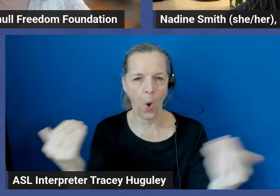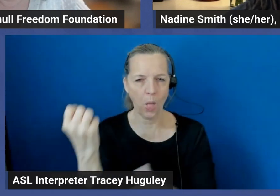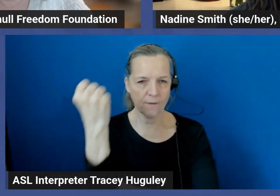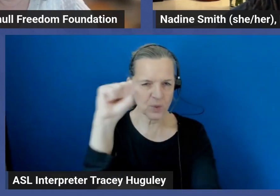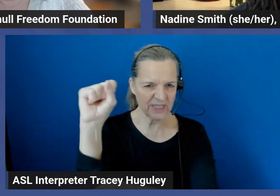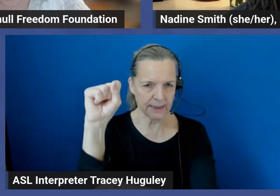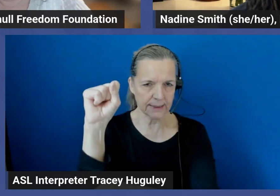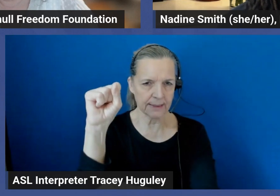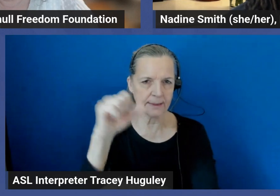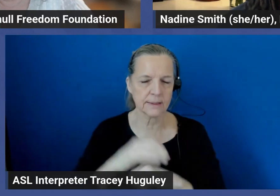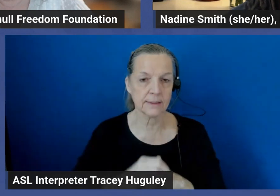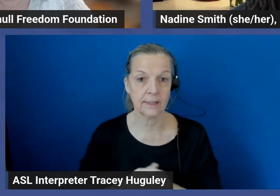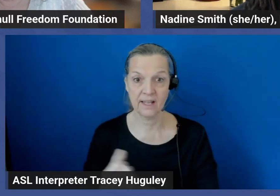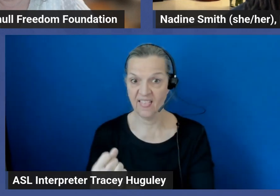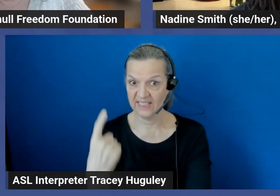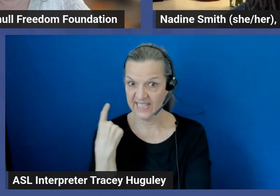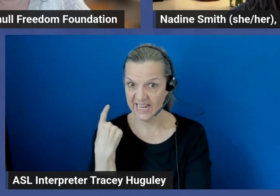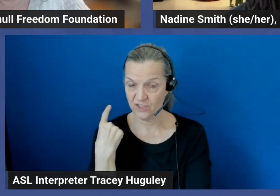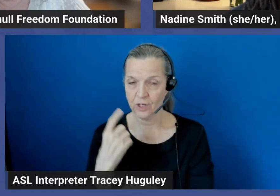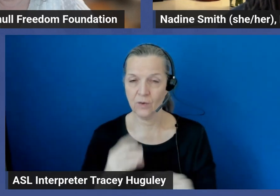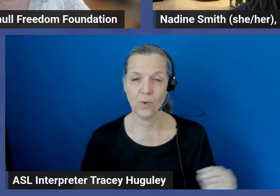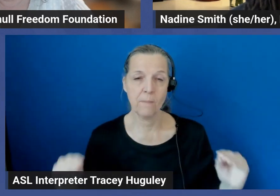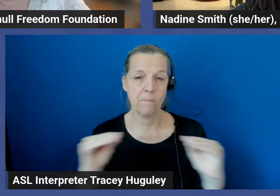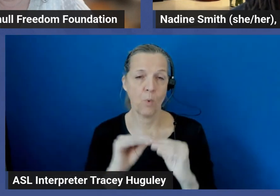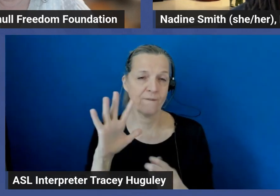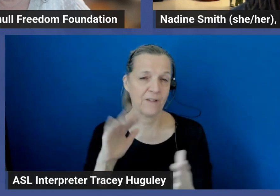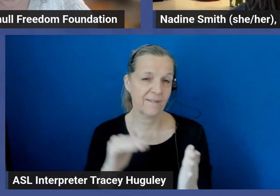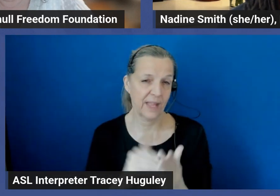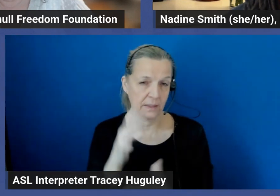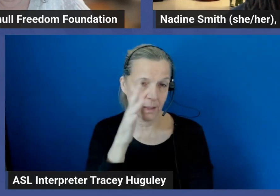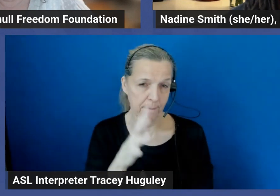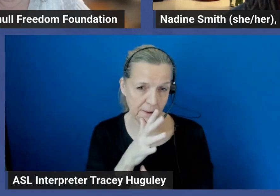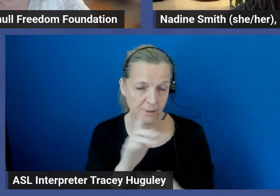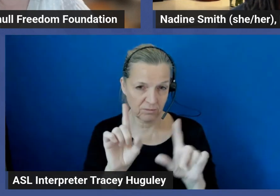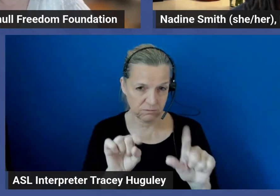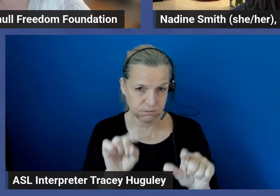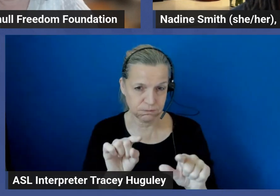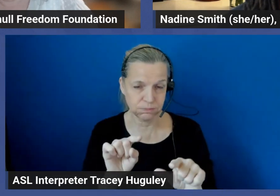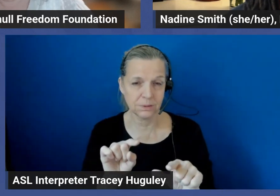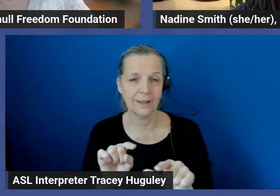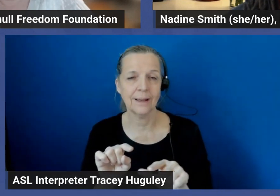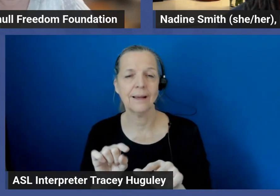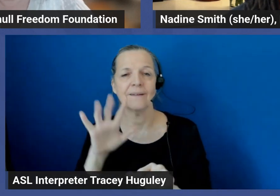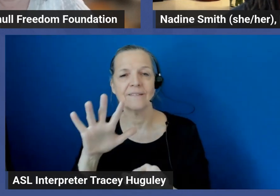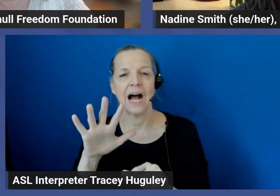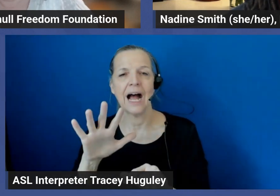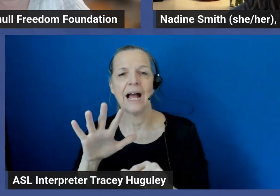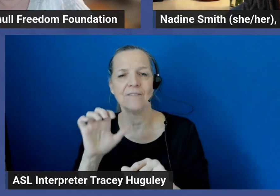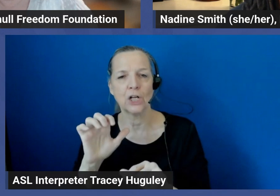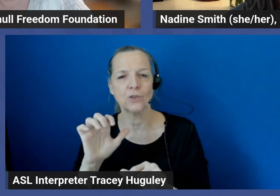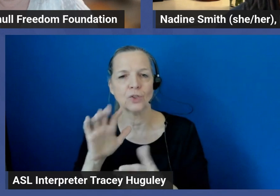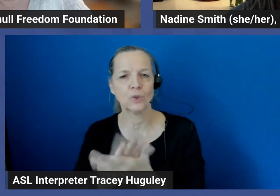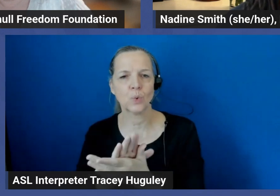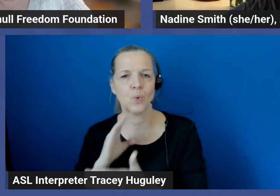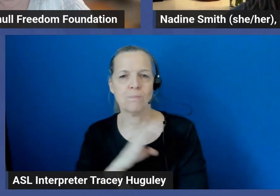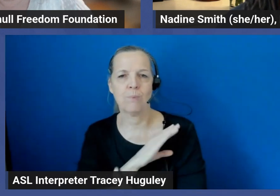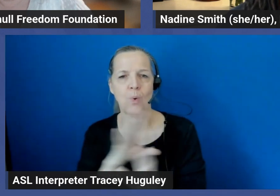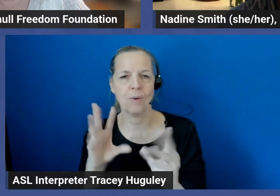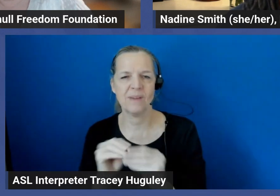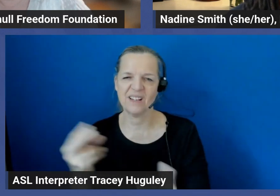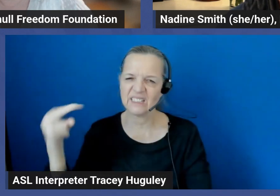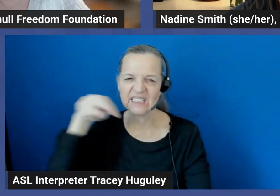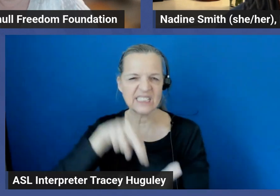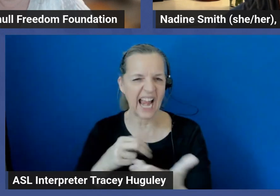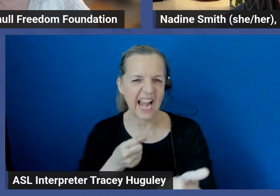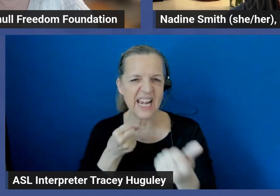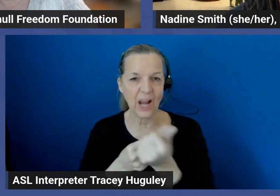This past year, we had more than 5,000 parents attend more than 500 school board meetings, standing up for their kids.